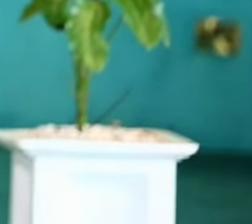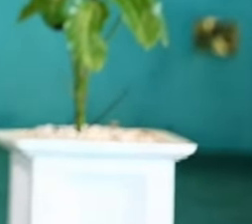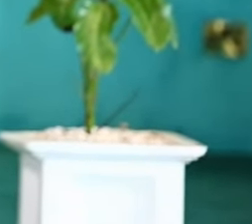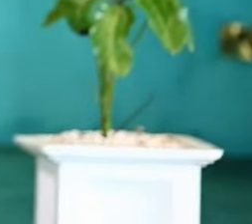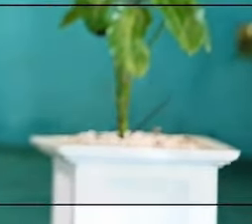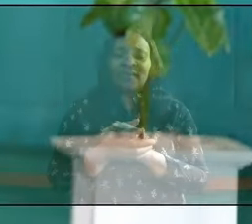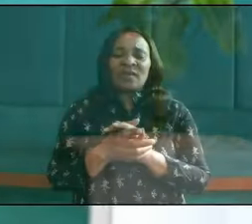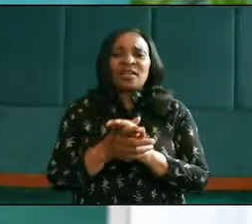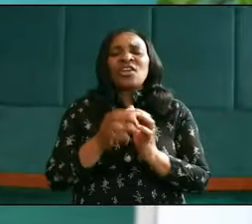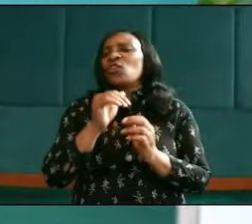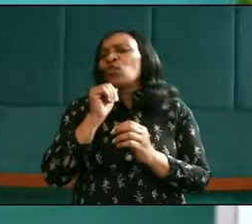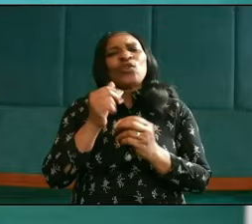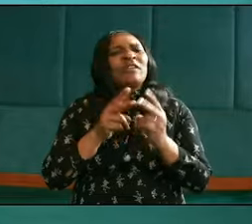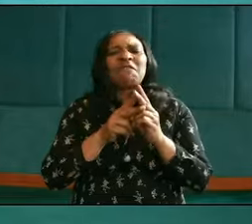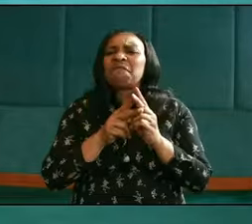it's not very